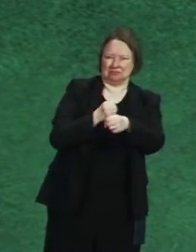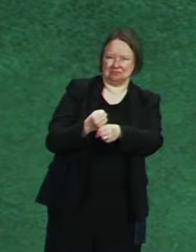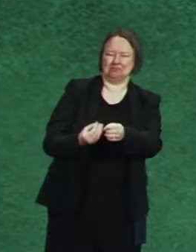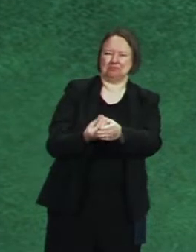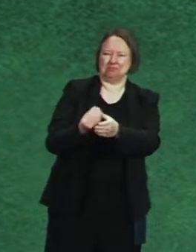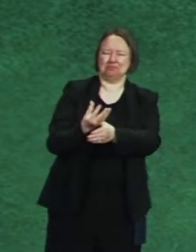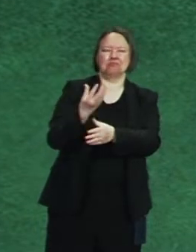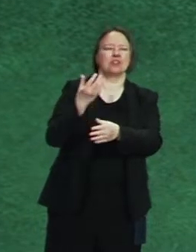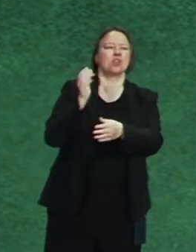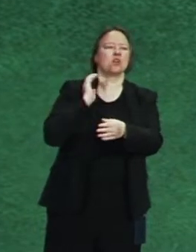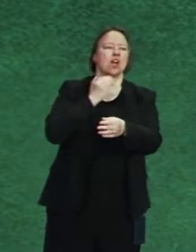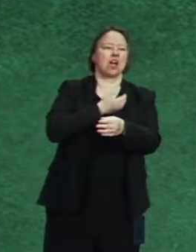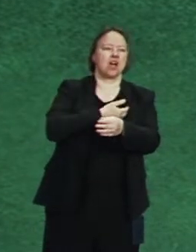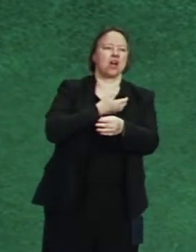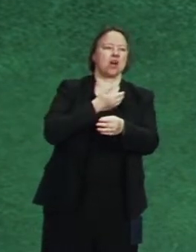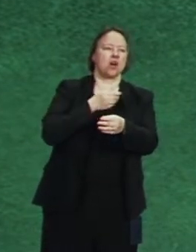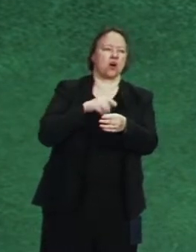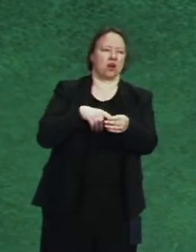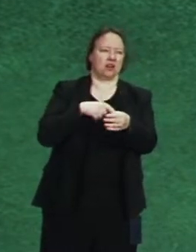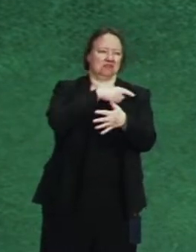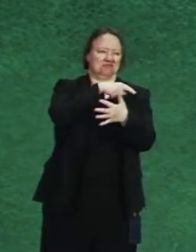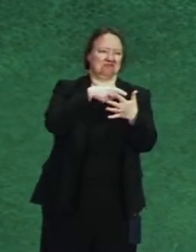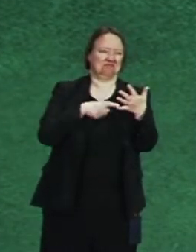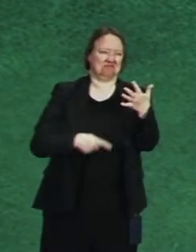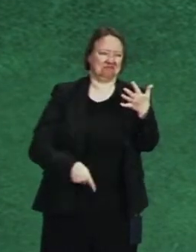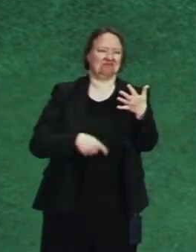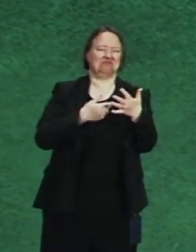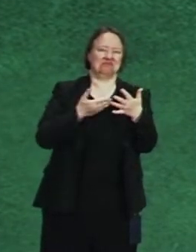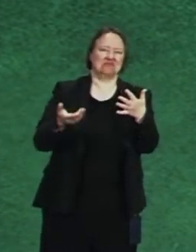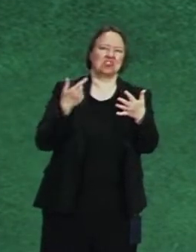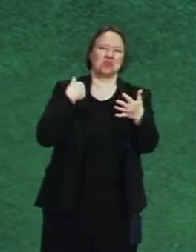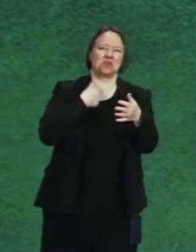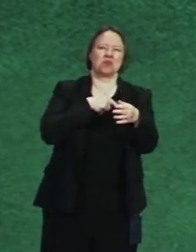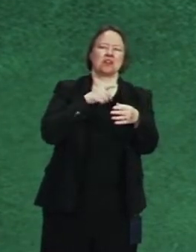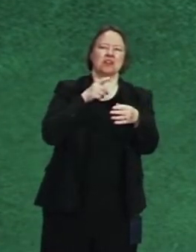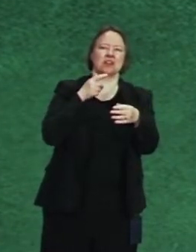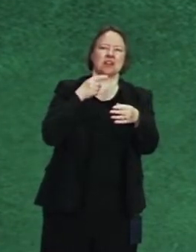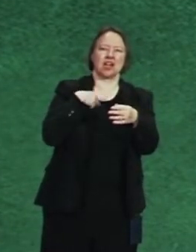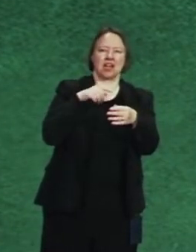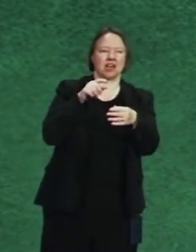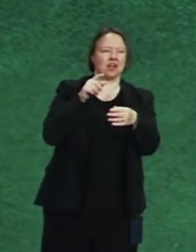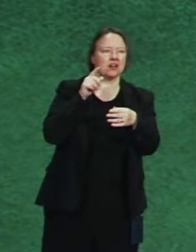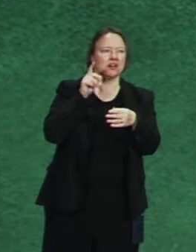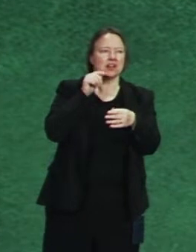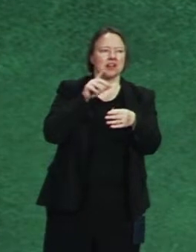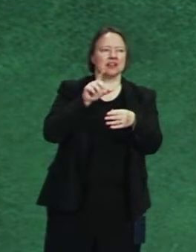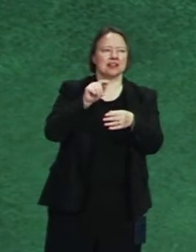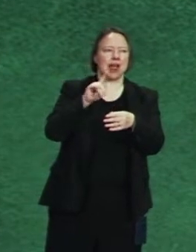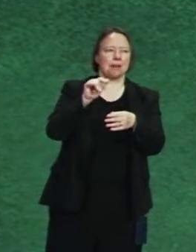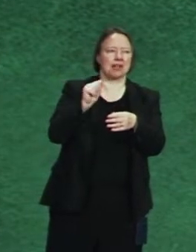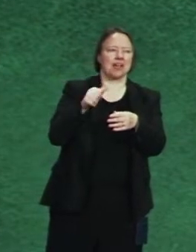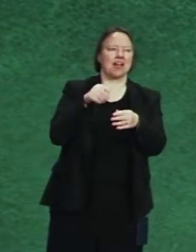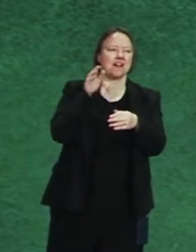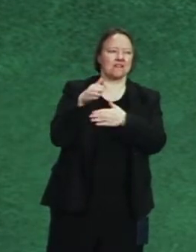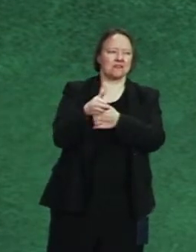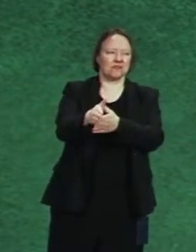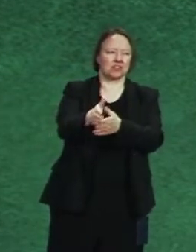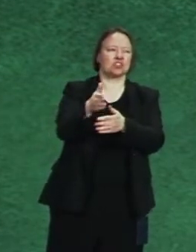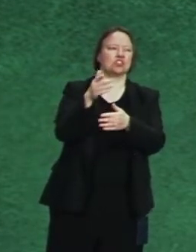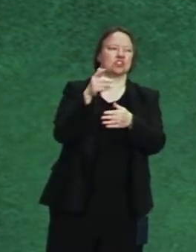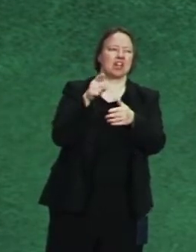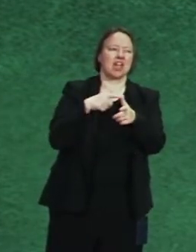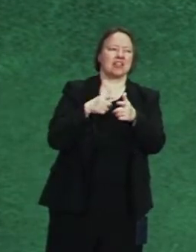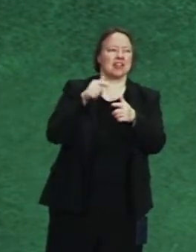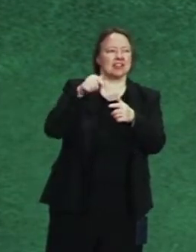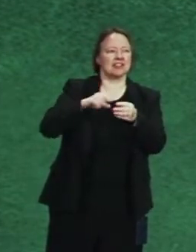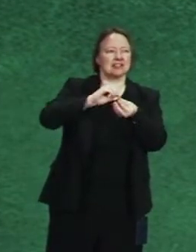land, we will use a 45,000-liter tank capacity to breed 11,250 nut tilapia fish by the correct stocking.